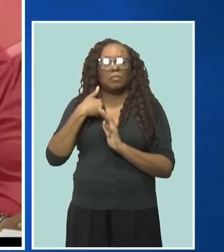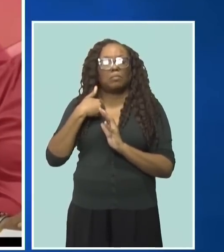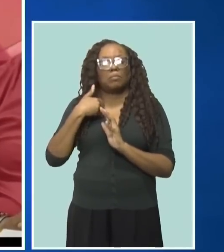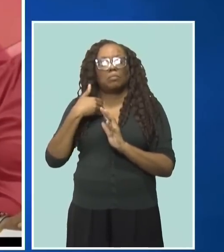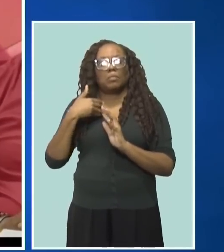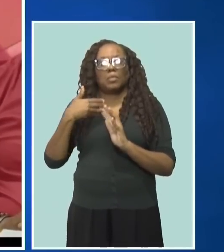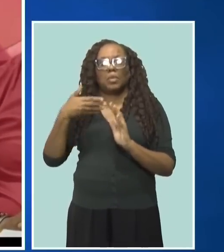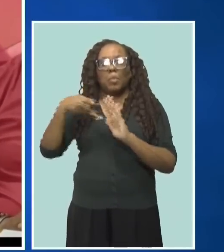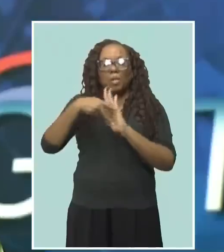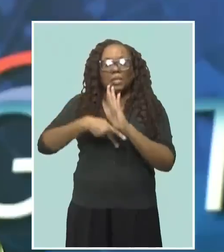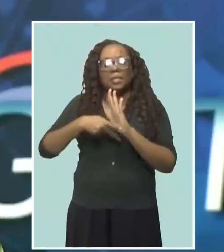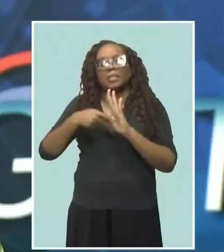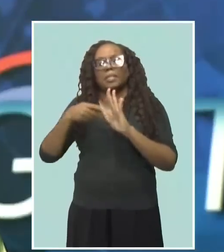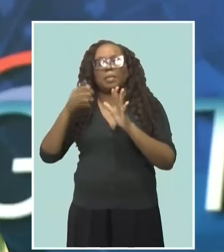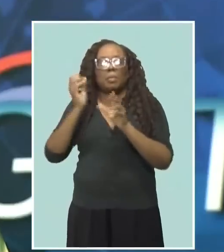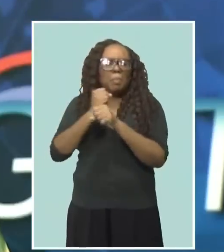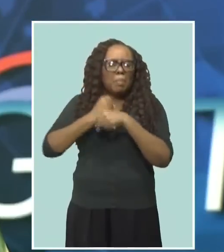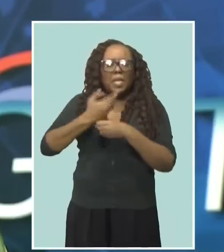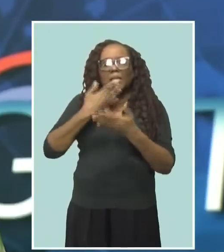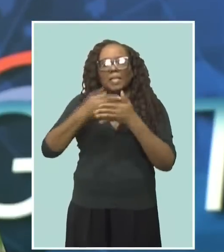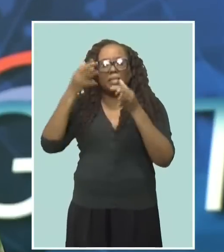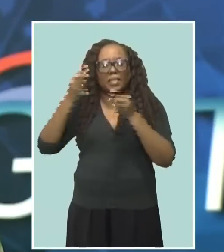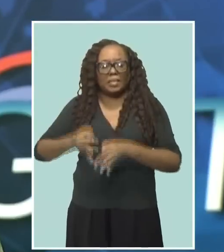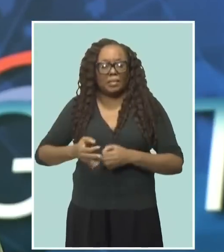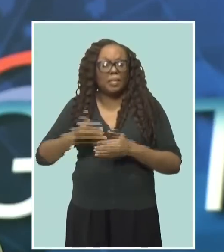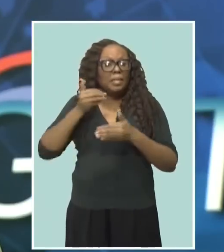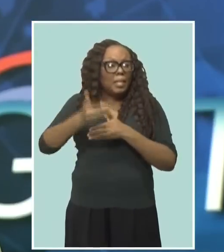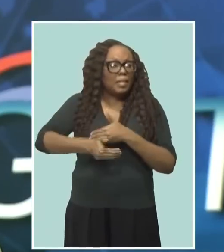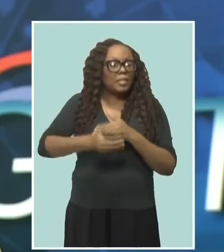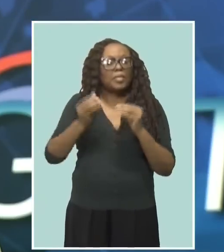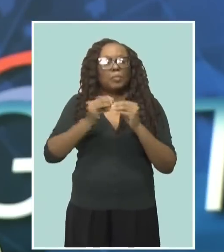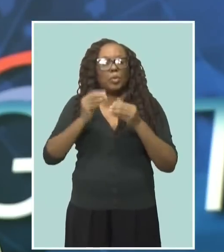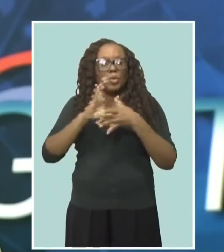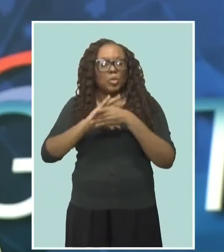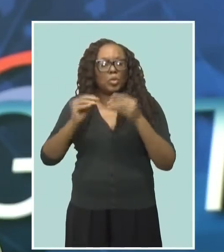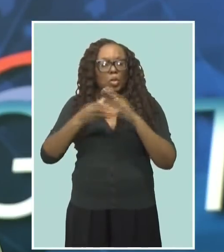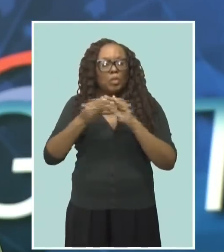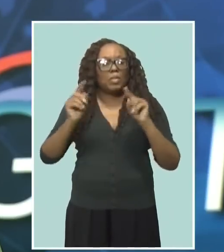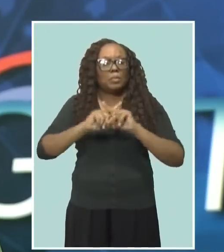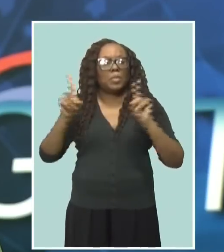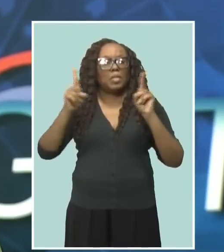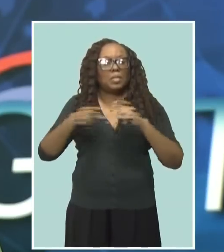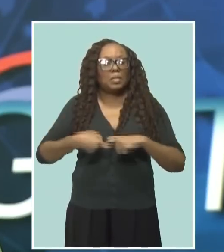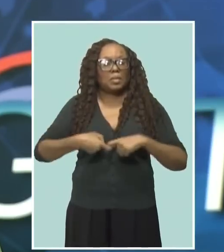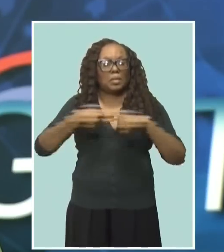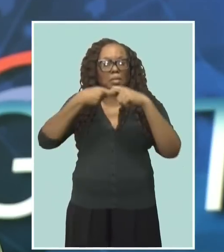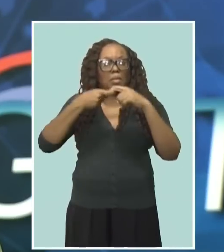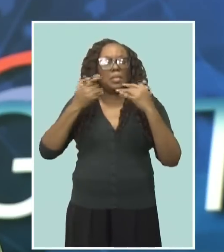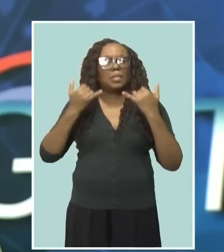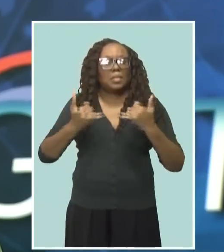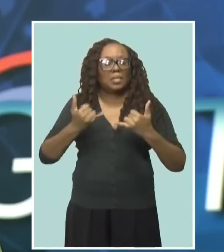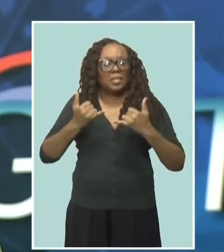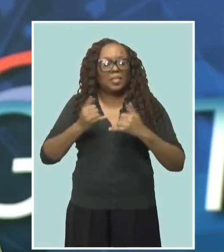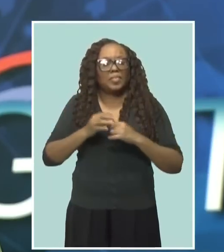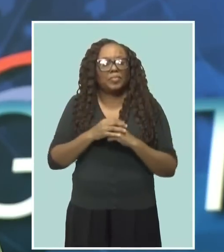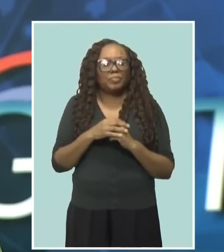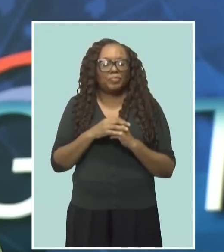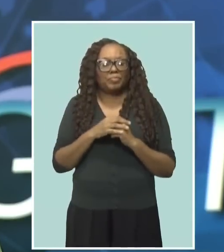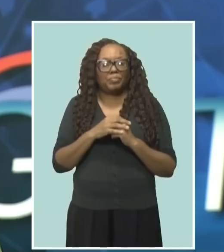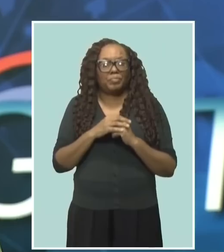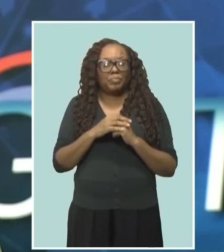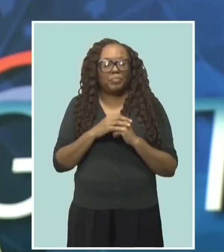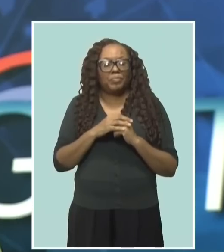decisions are made. Coming up, an update on efforts to address environmental and other issues at Parkinson